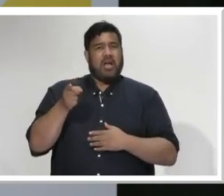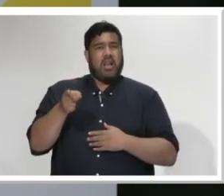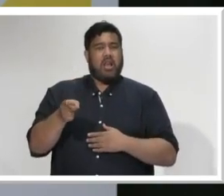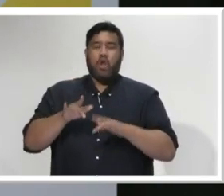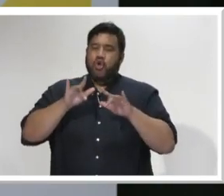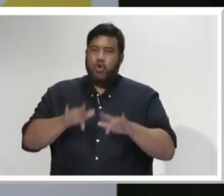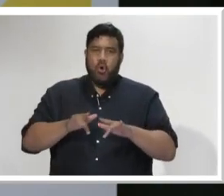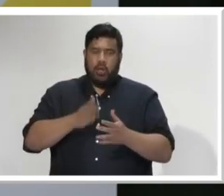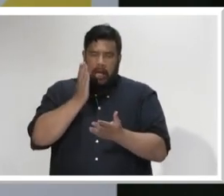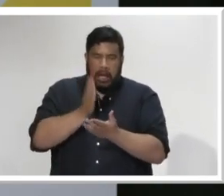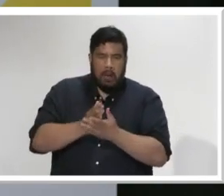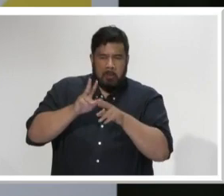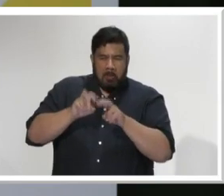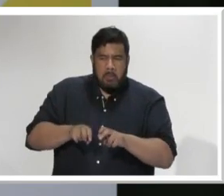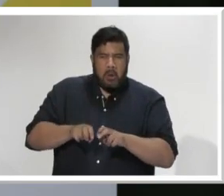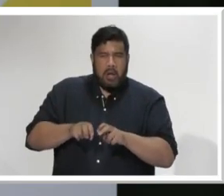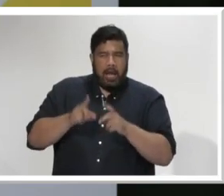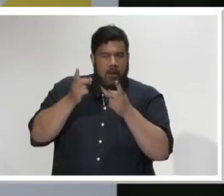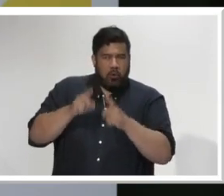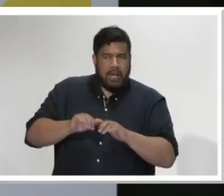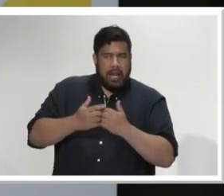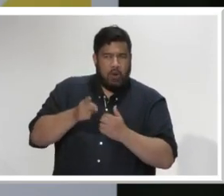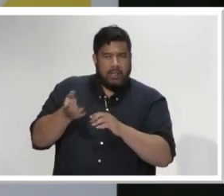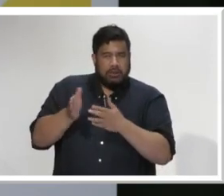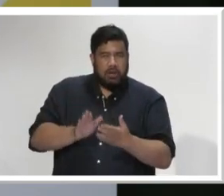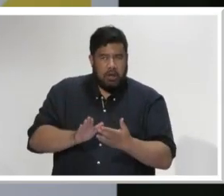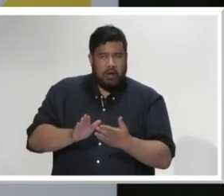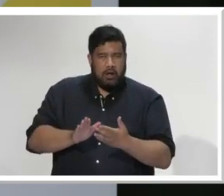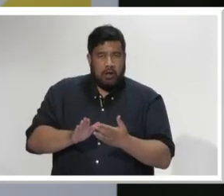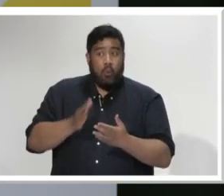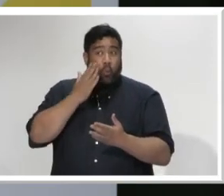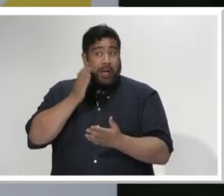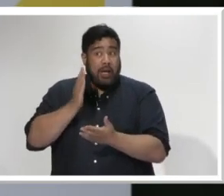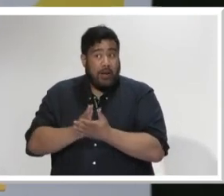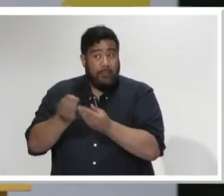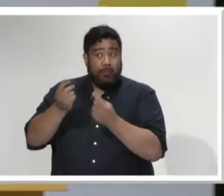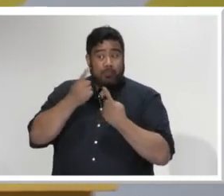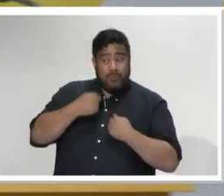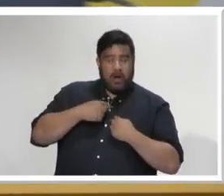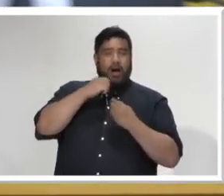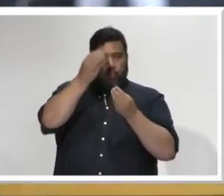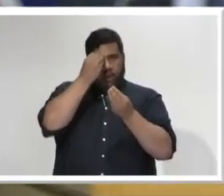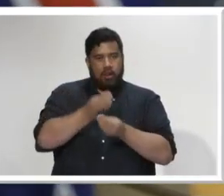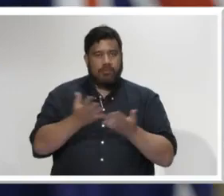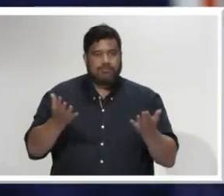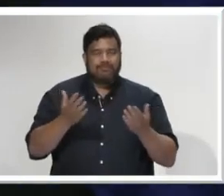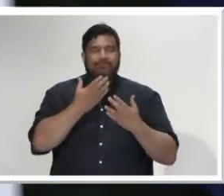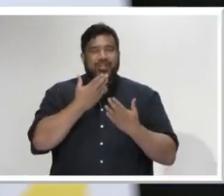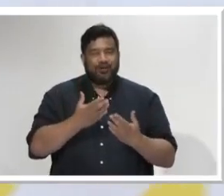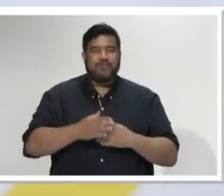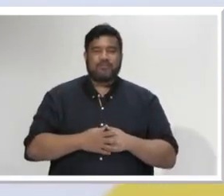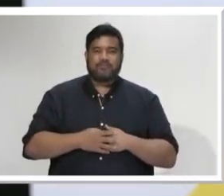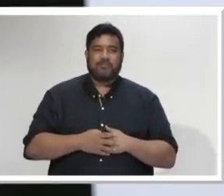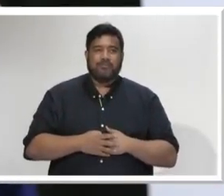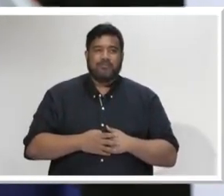the findings of that, I will provide further information. Thank you, PM. Thank you, Dr. Bloomfield. 3.5 weeks ago,